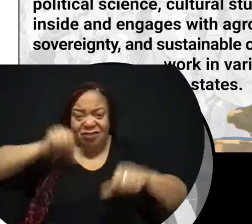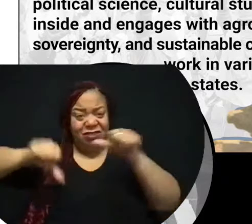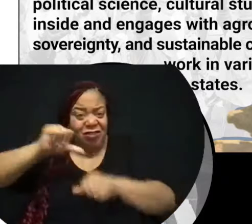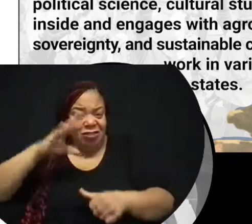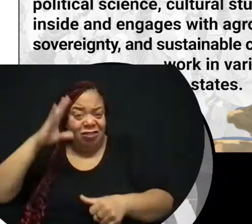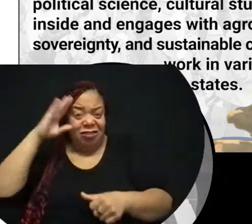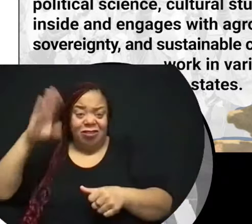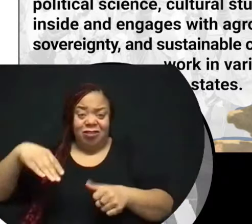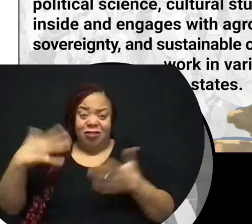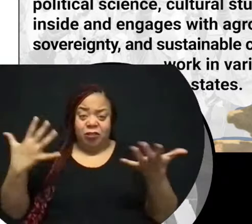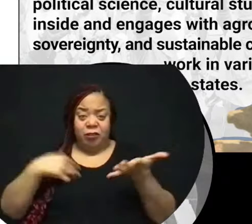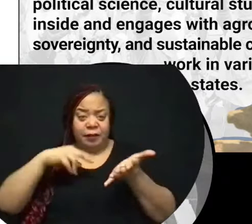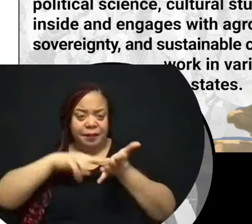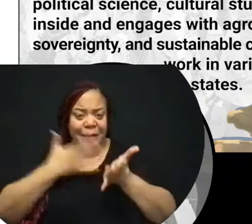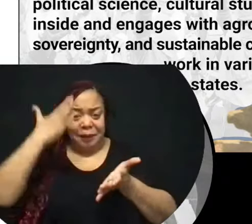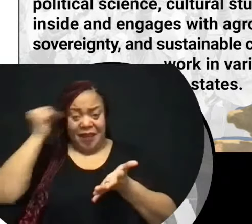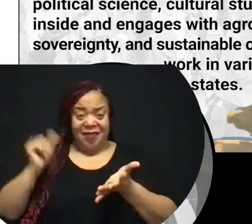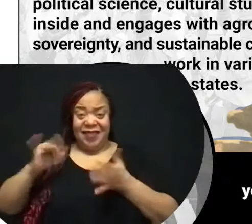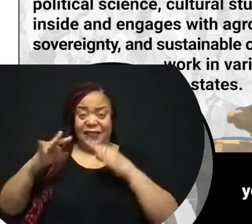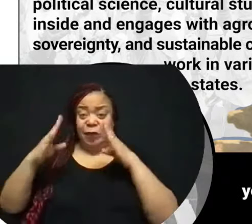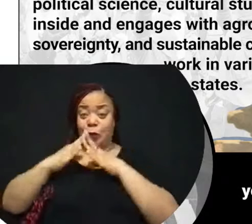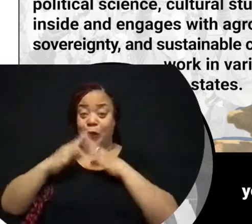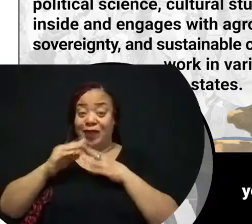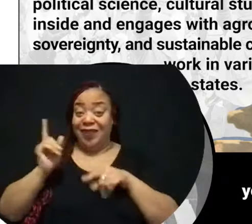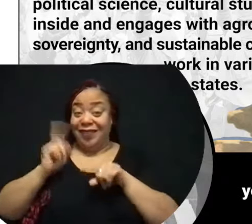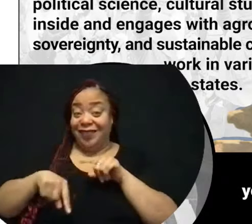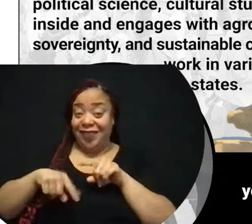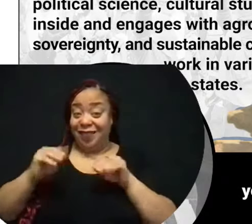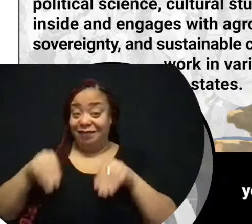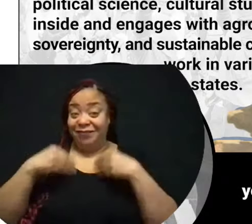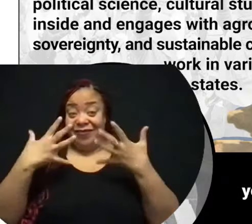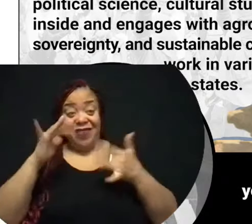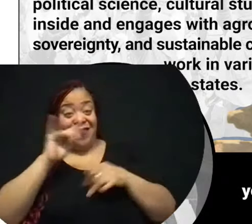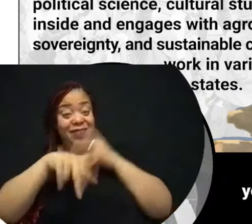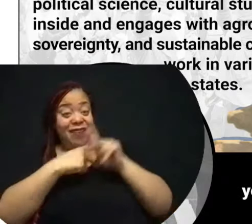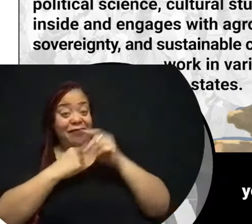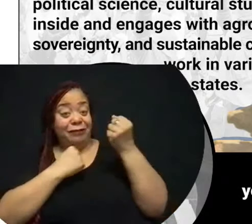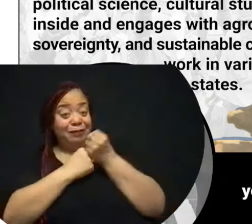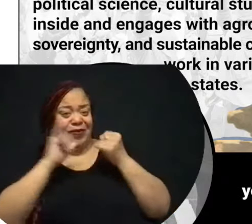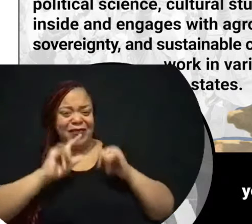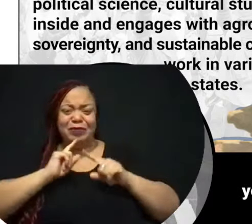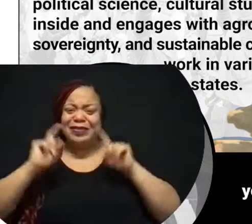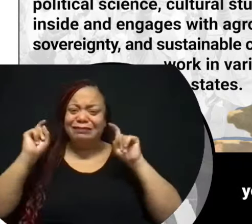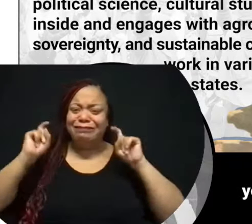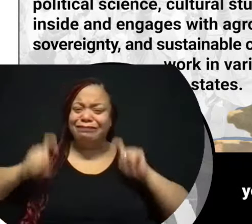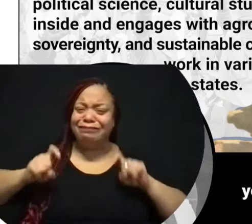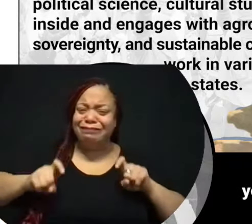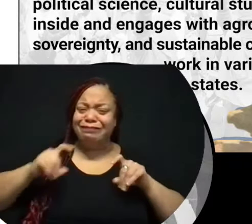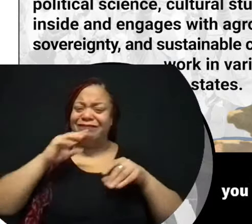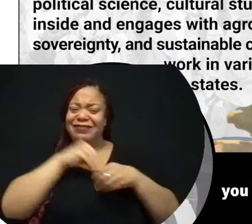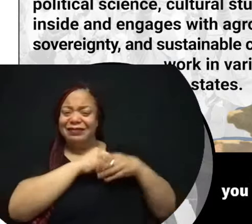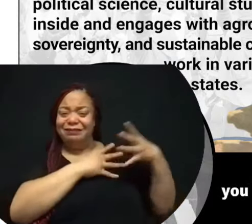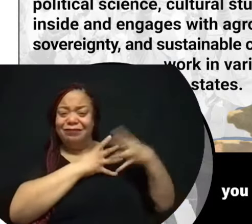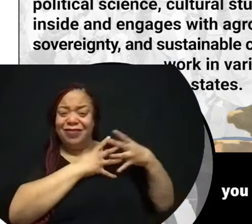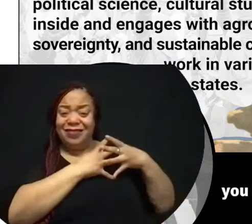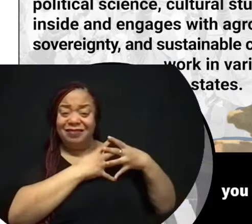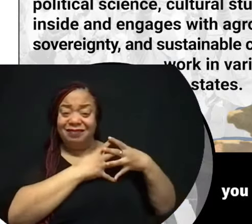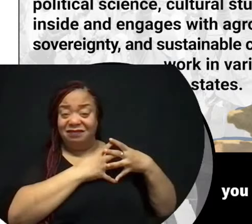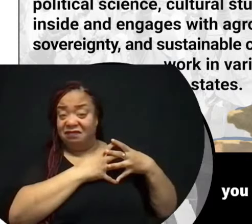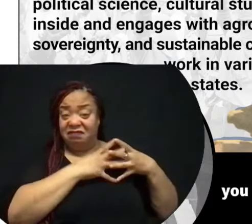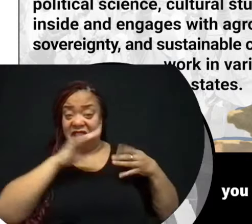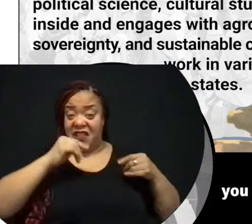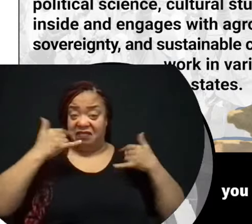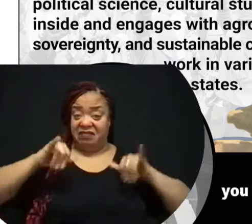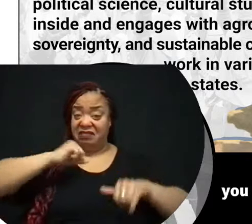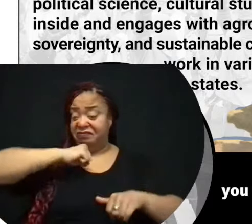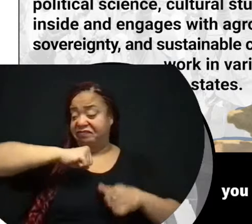to us, you know, and that's what, you know, we realize the power in grassroots organizing, you know what I'm saying, and mutual